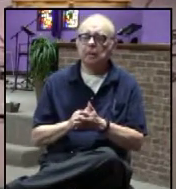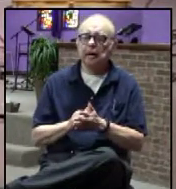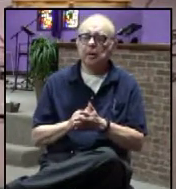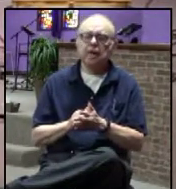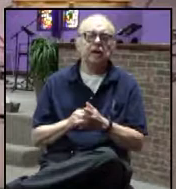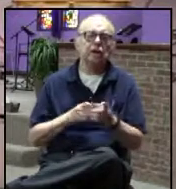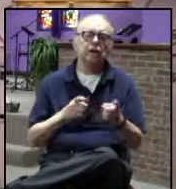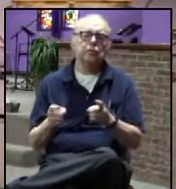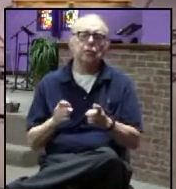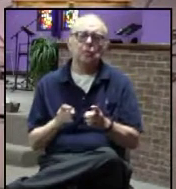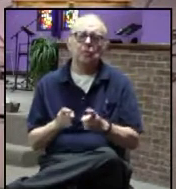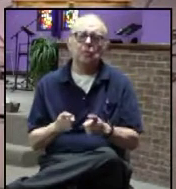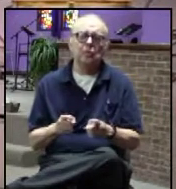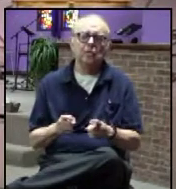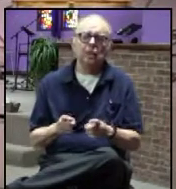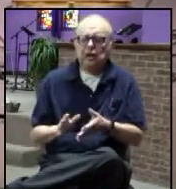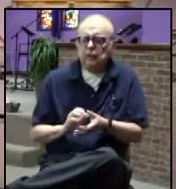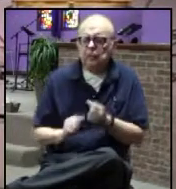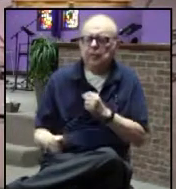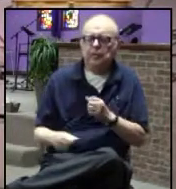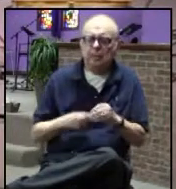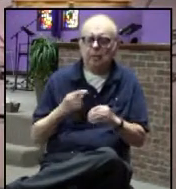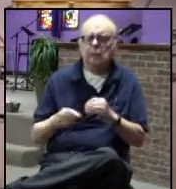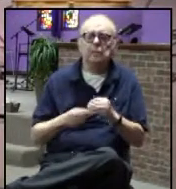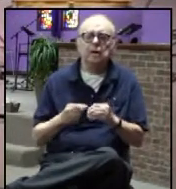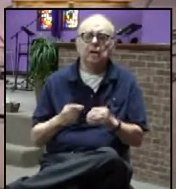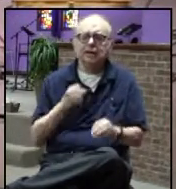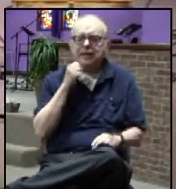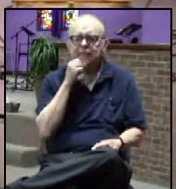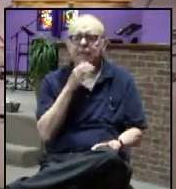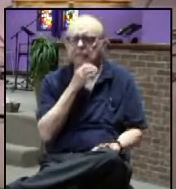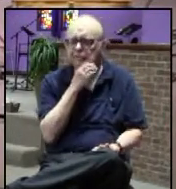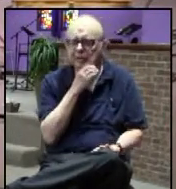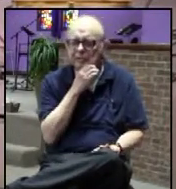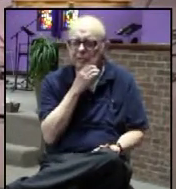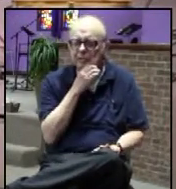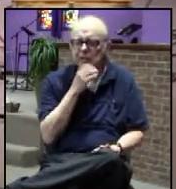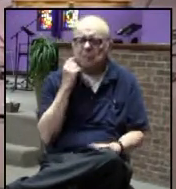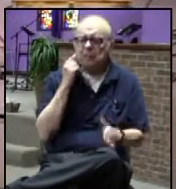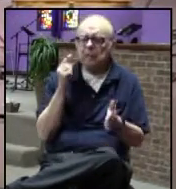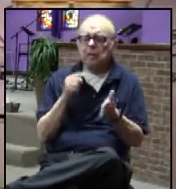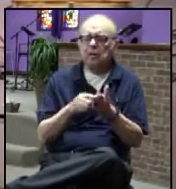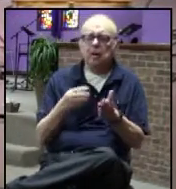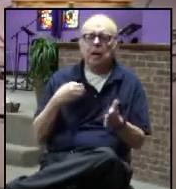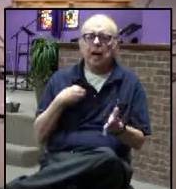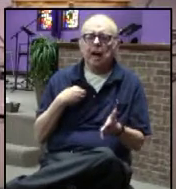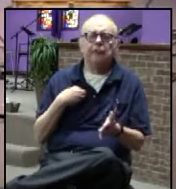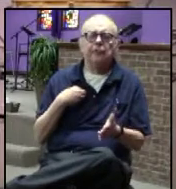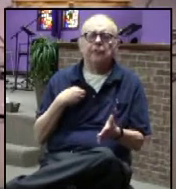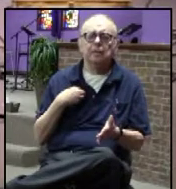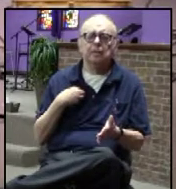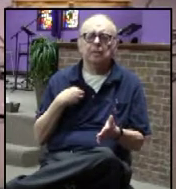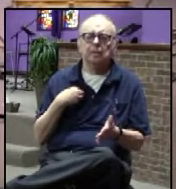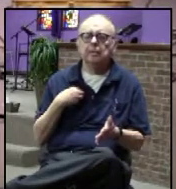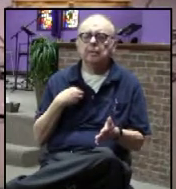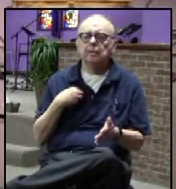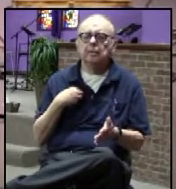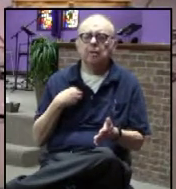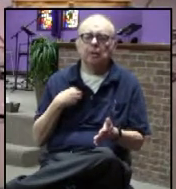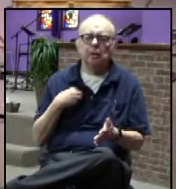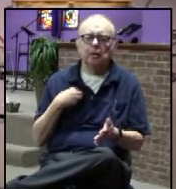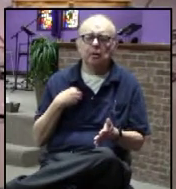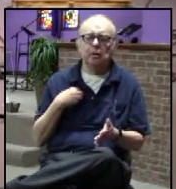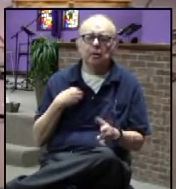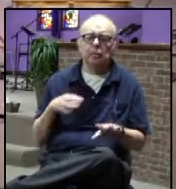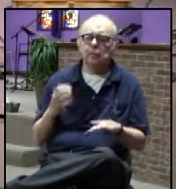grief among seniors. And I noticed that you guys have this. Would you do